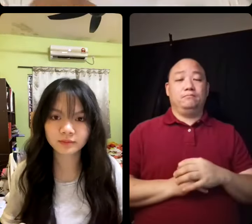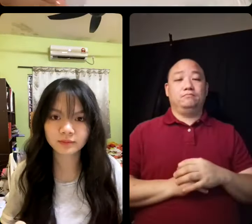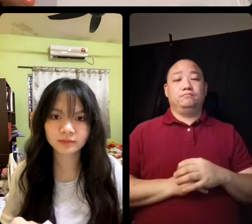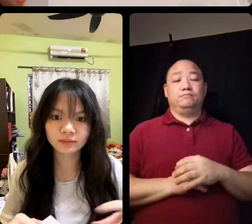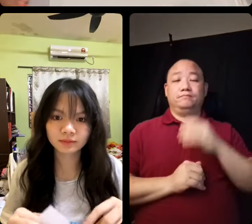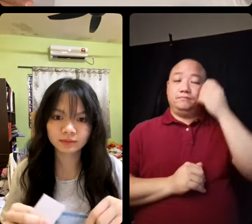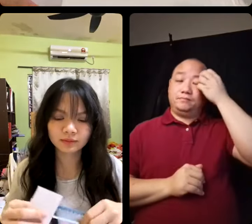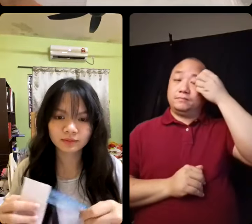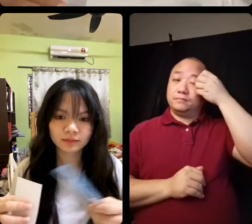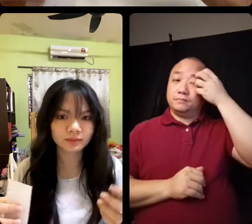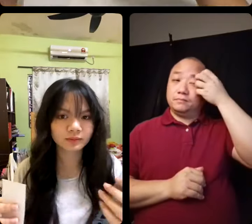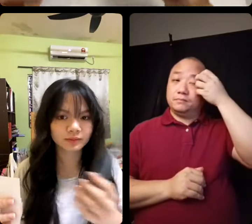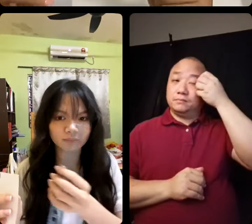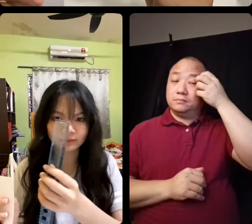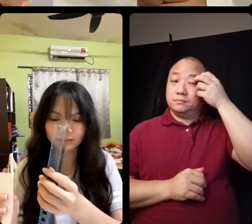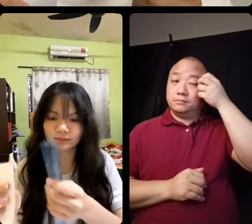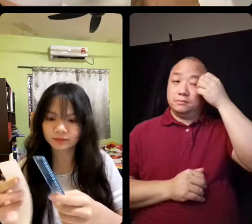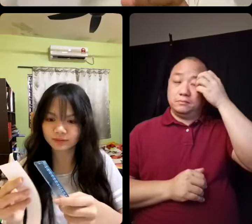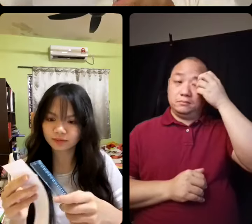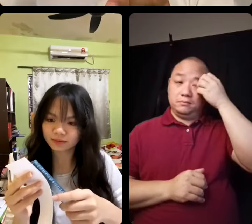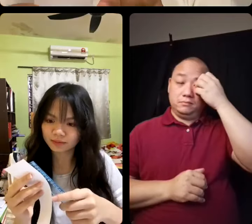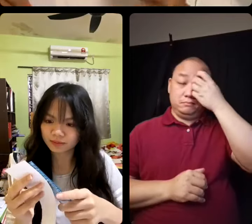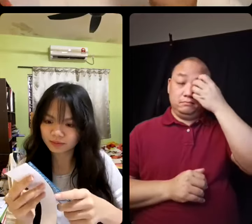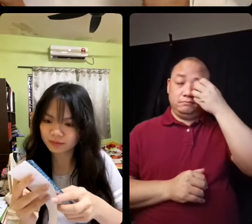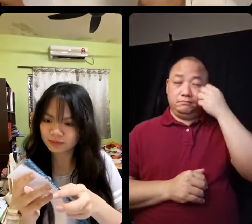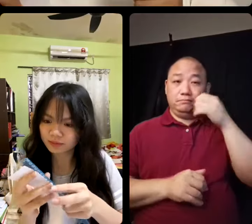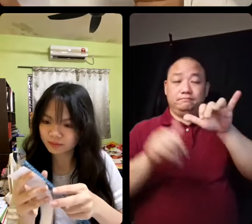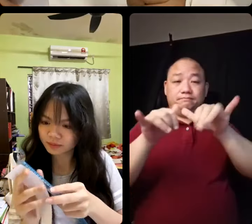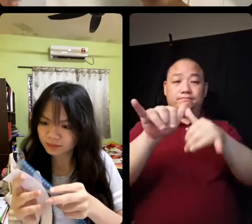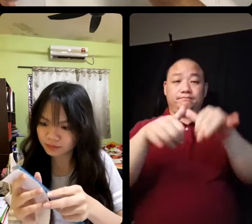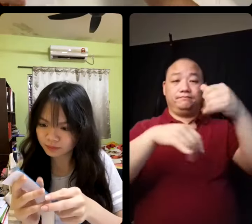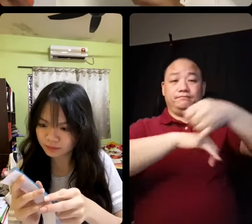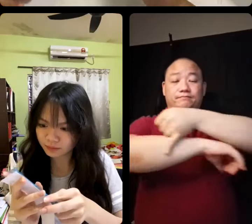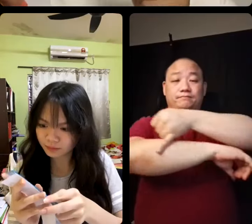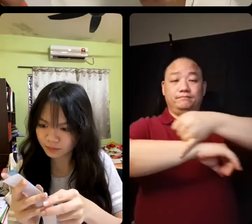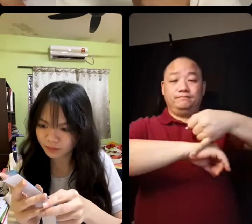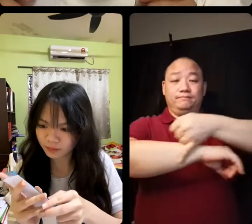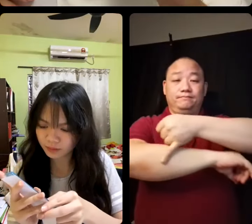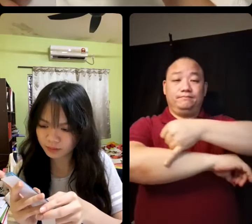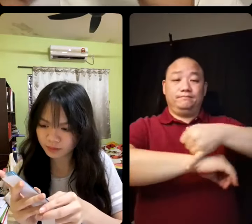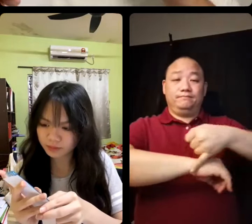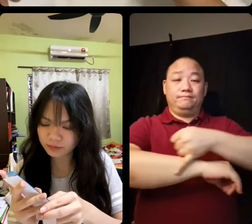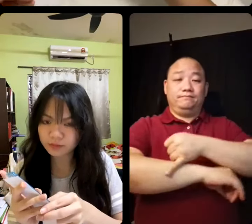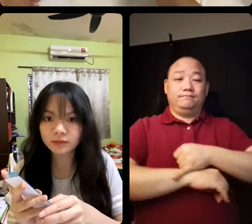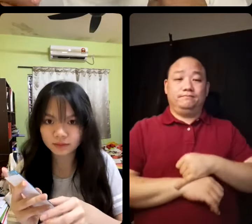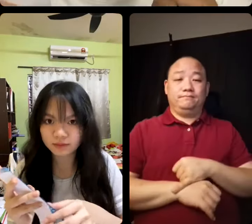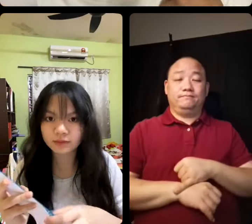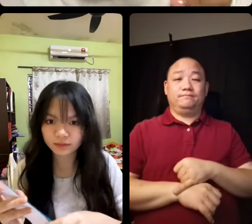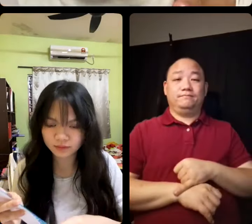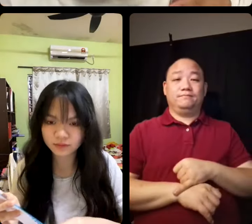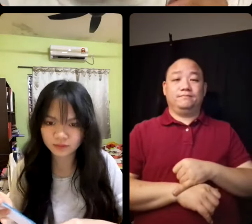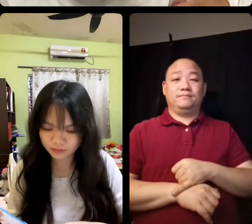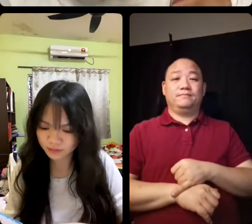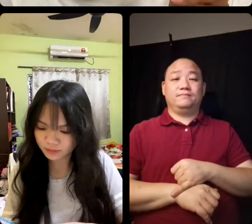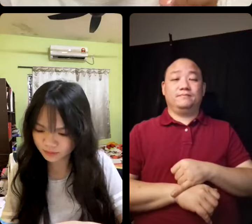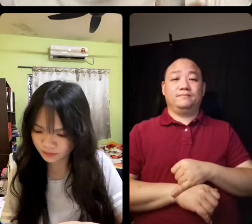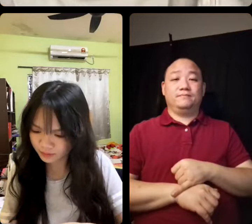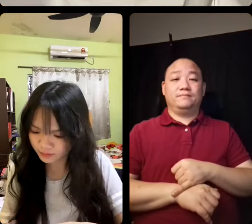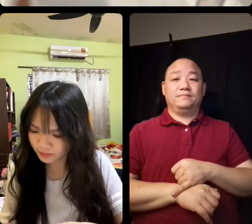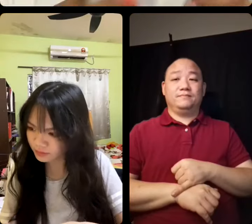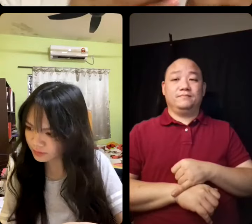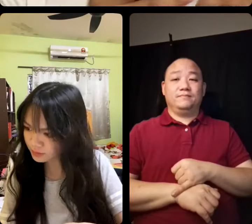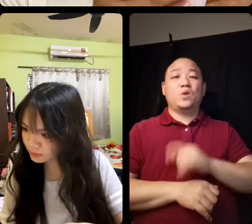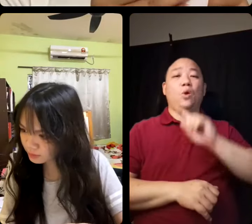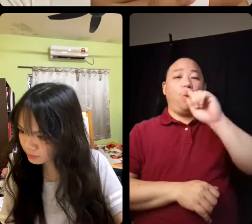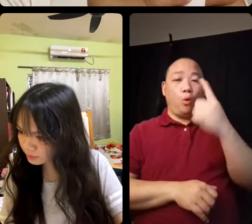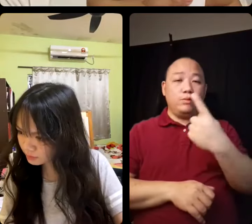cm. So what we need to do is we need to take a ruler and let's measure it. So we only need 75 cm. Okay? So